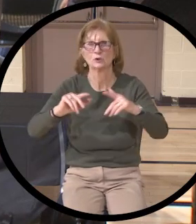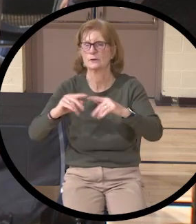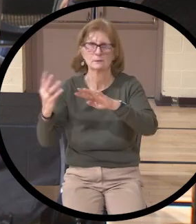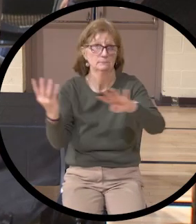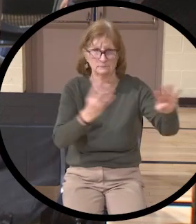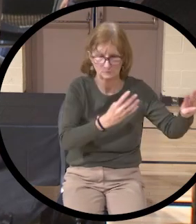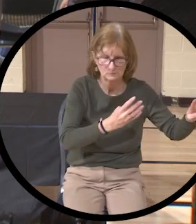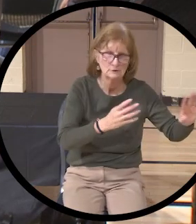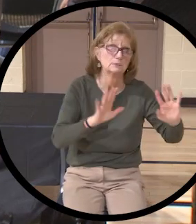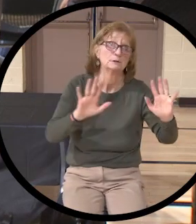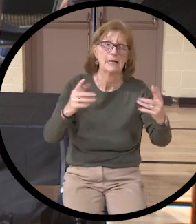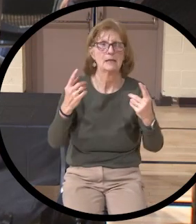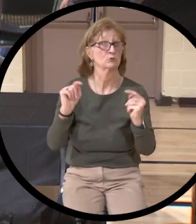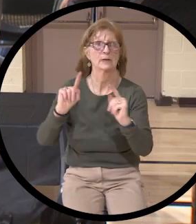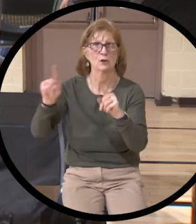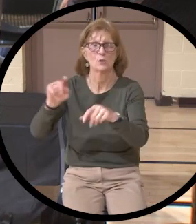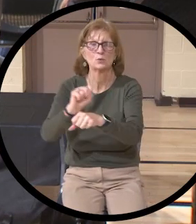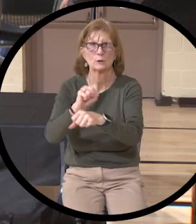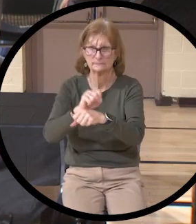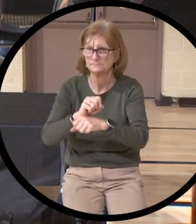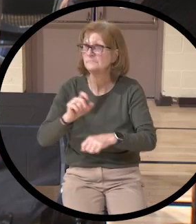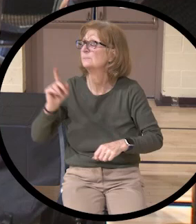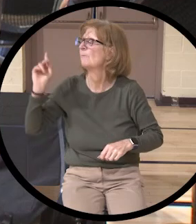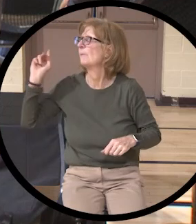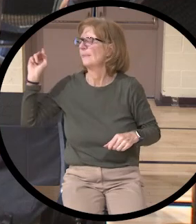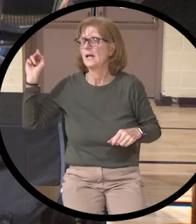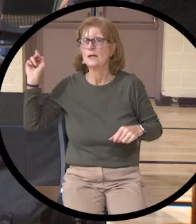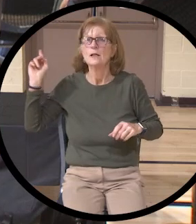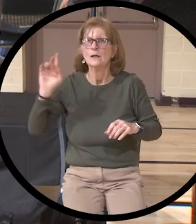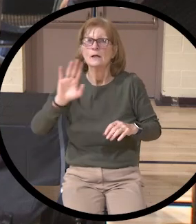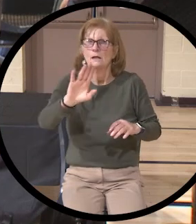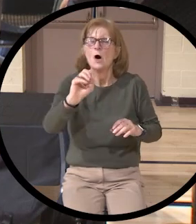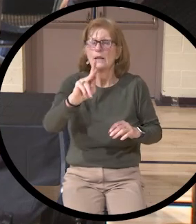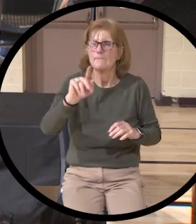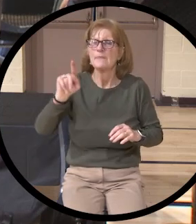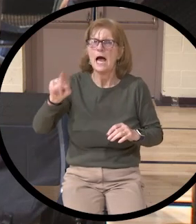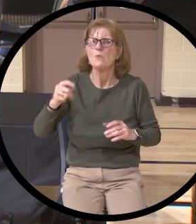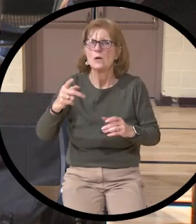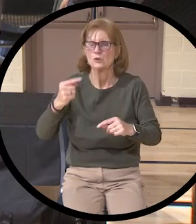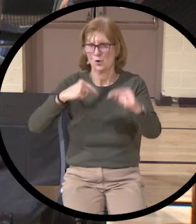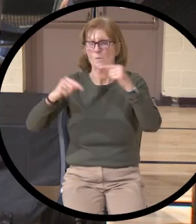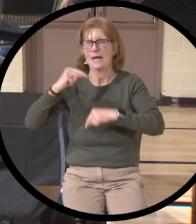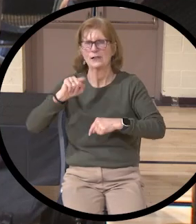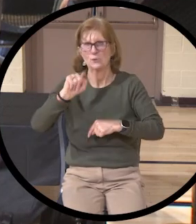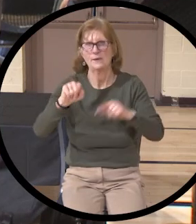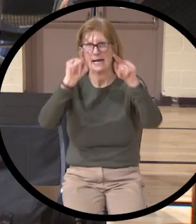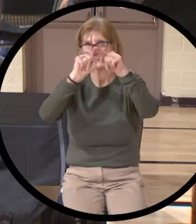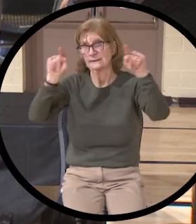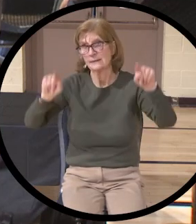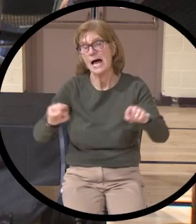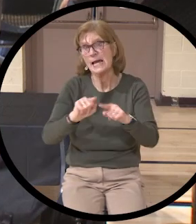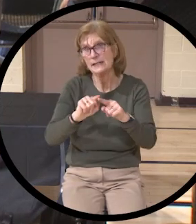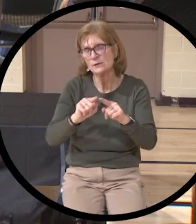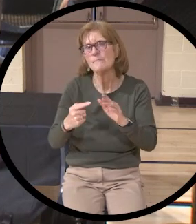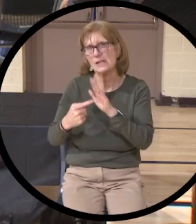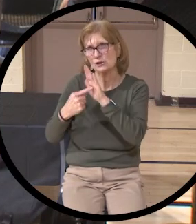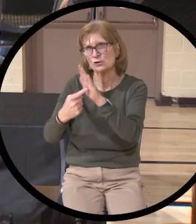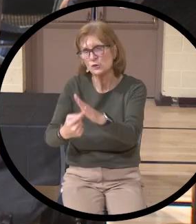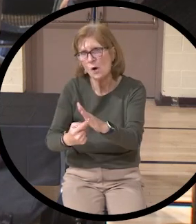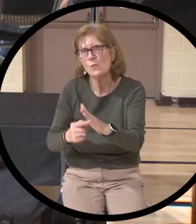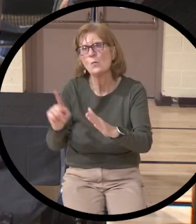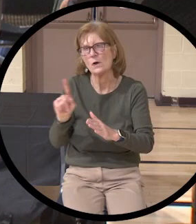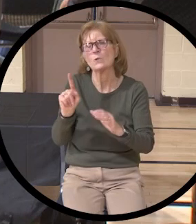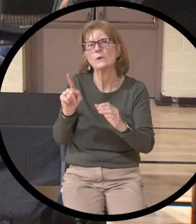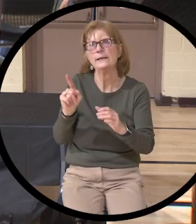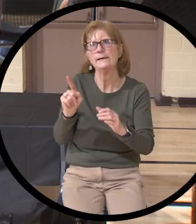I think what's going to be best is if we pull up that slide and maybe Paige can explain some of that a little bit better, and maybe show where some of the parking consolidation is as